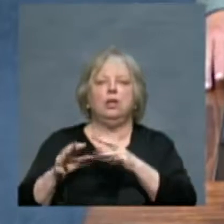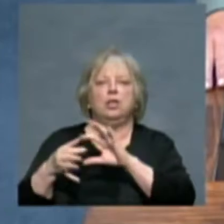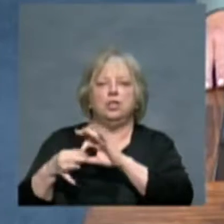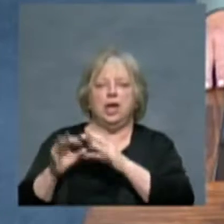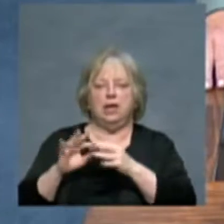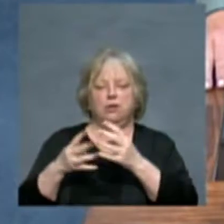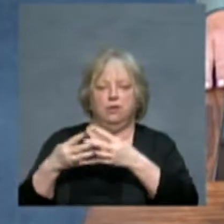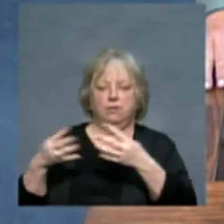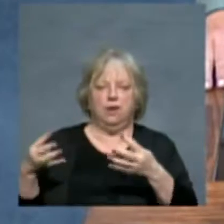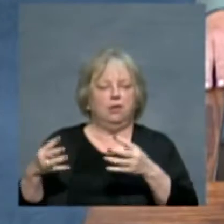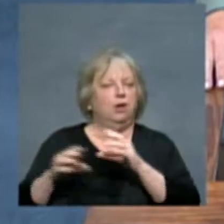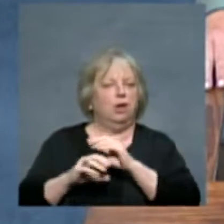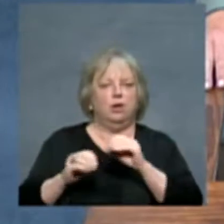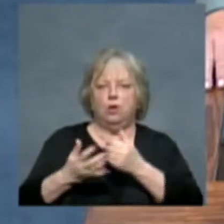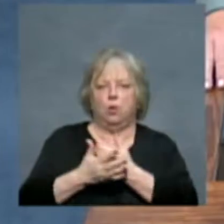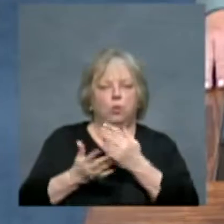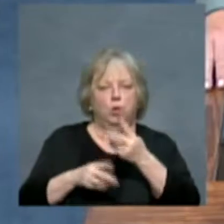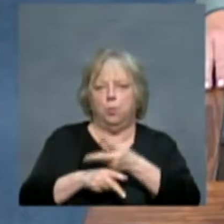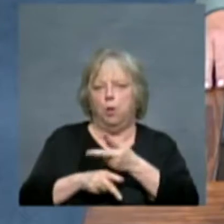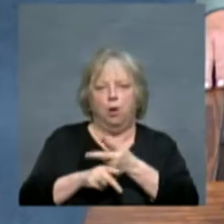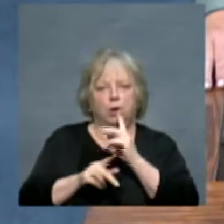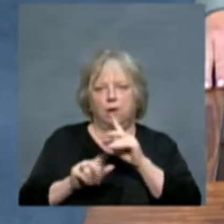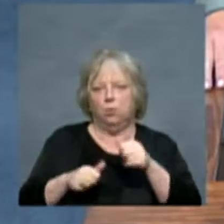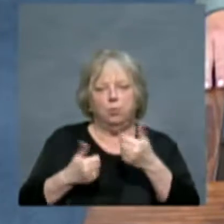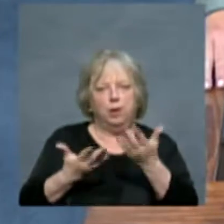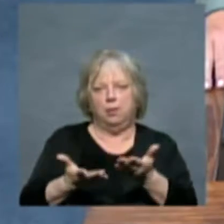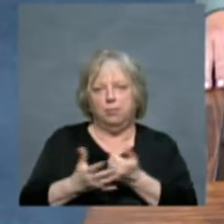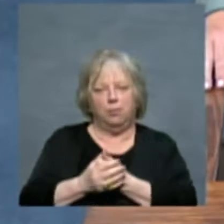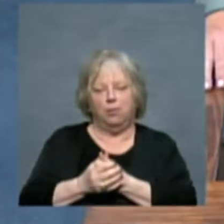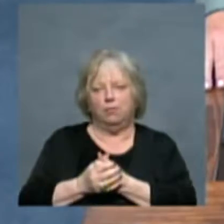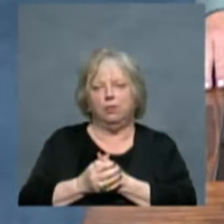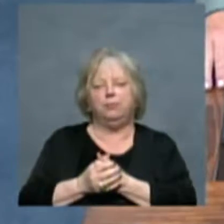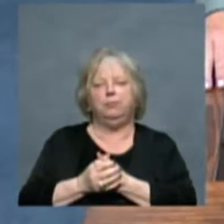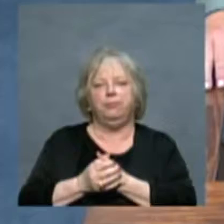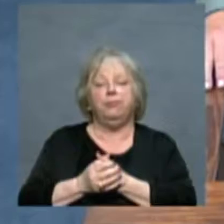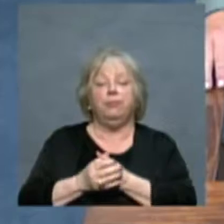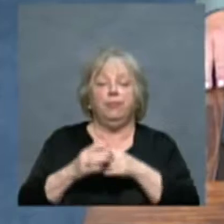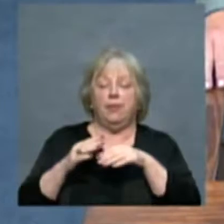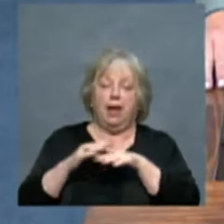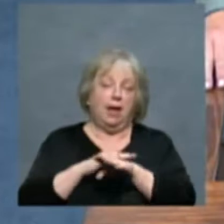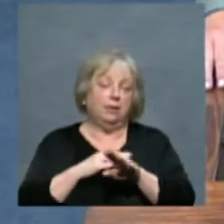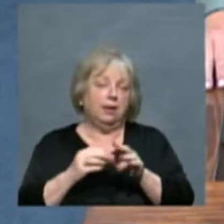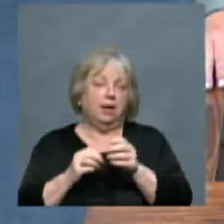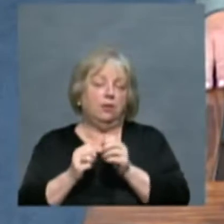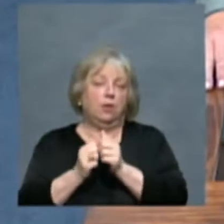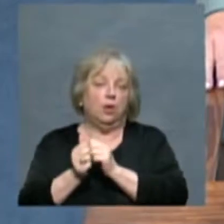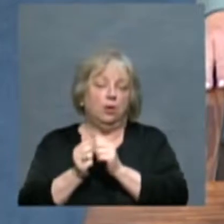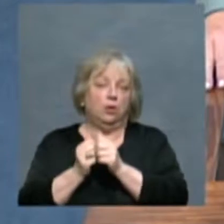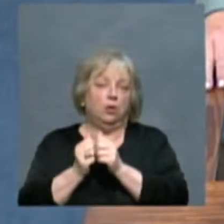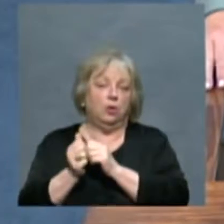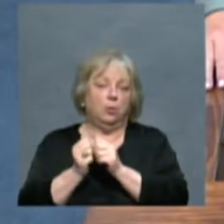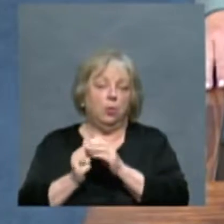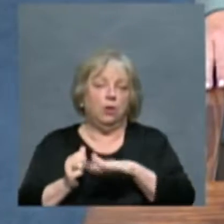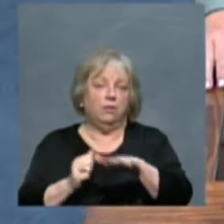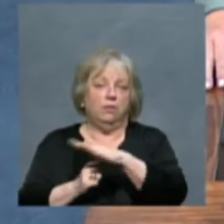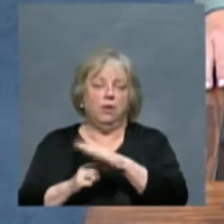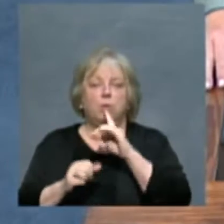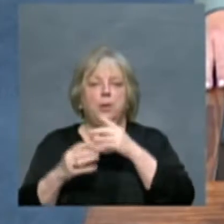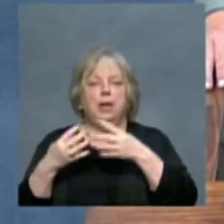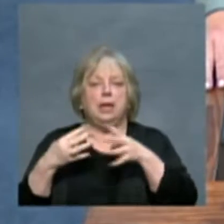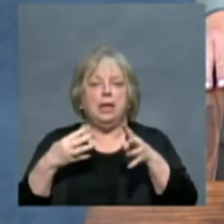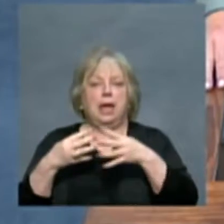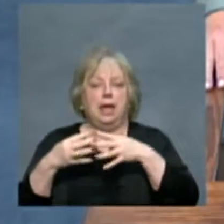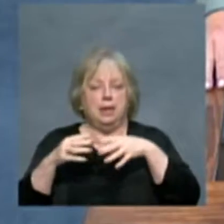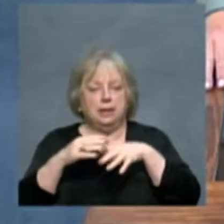proposed. The existing parking located at the school campus will be utilized. Access to the sports field will be via a gate that leads into